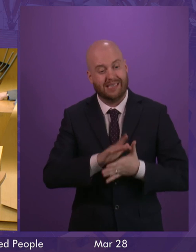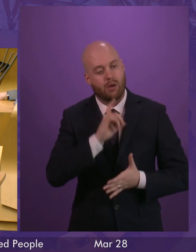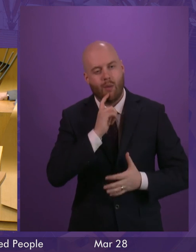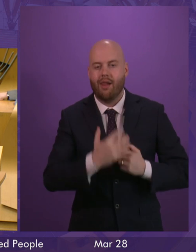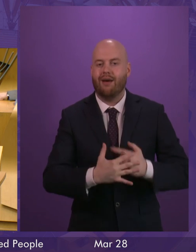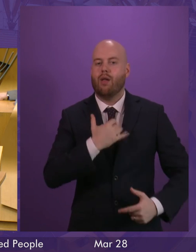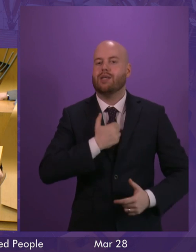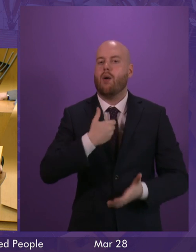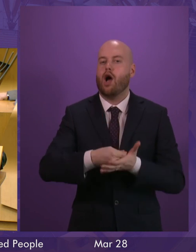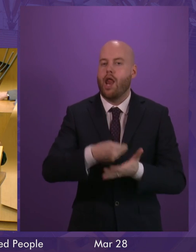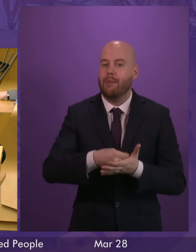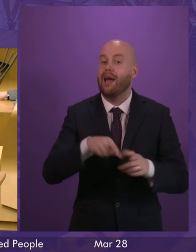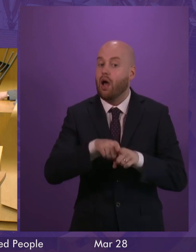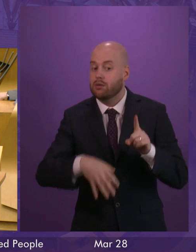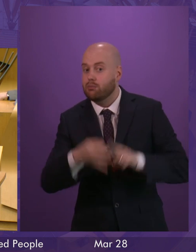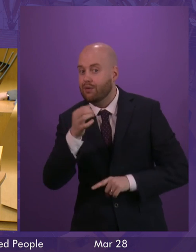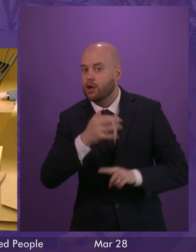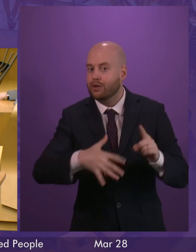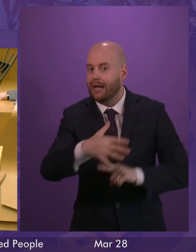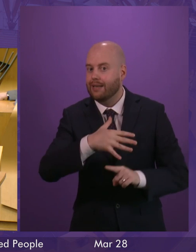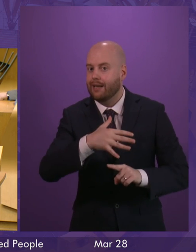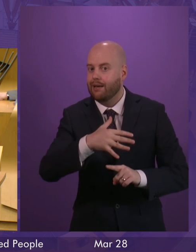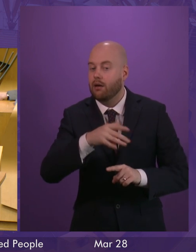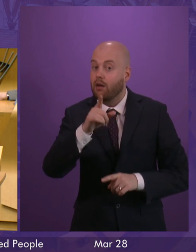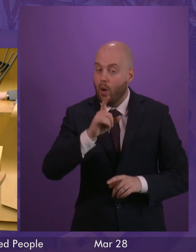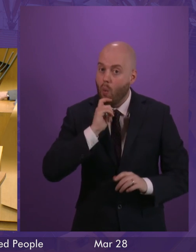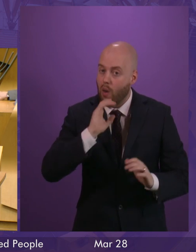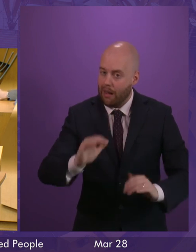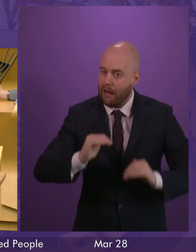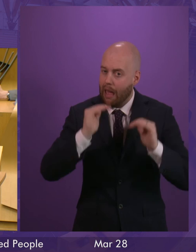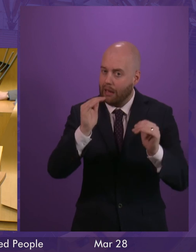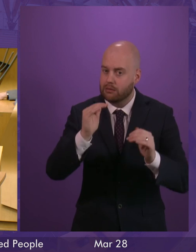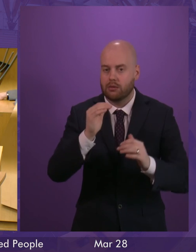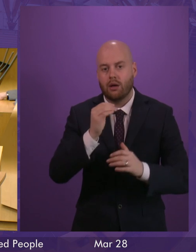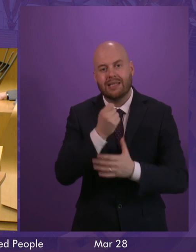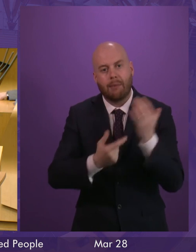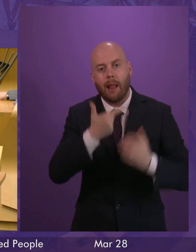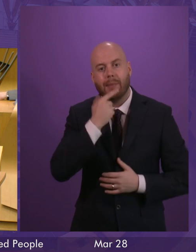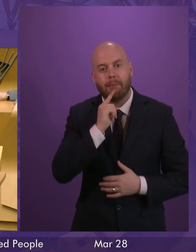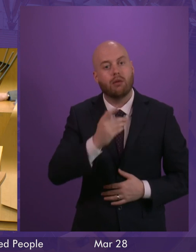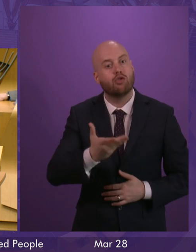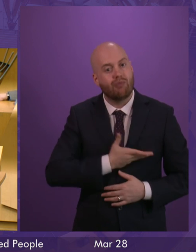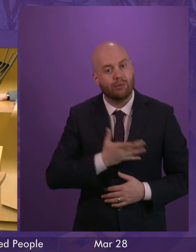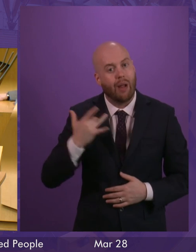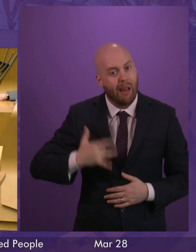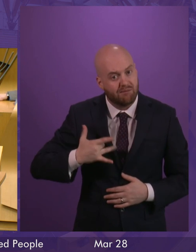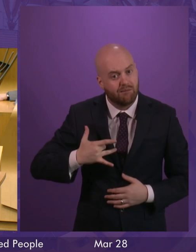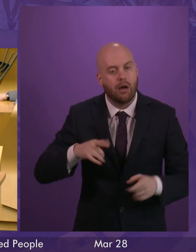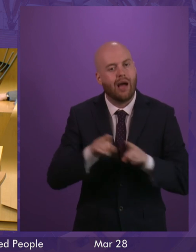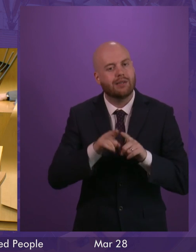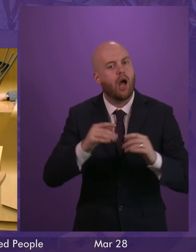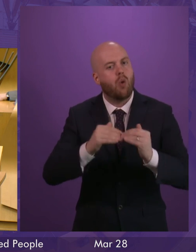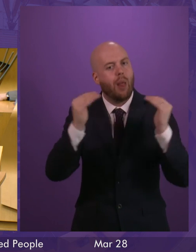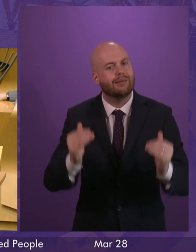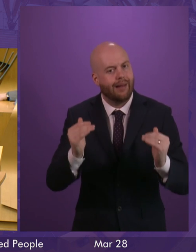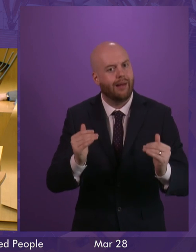in our society. This will enhance disabled people's equality and right to live independently. can only realise this